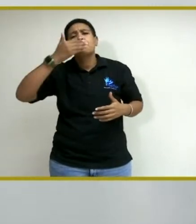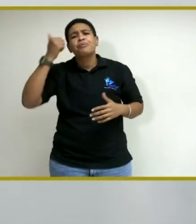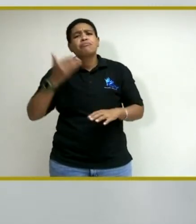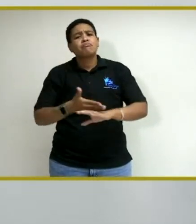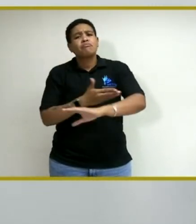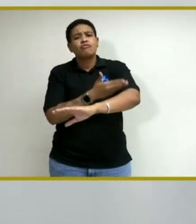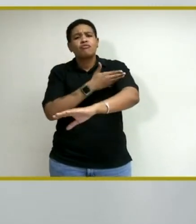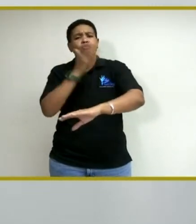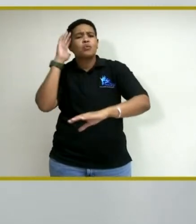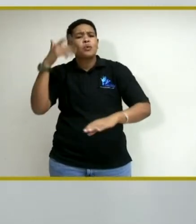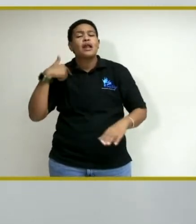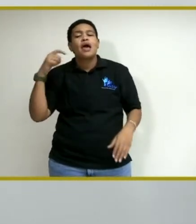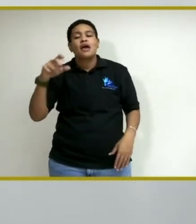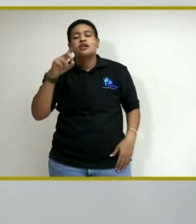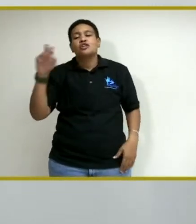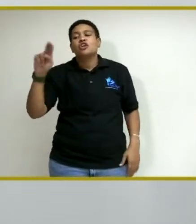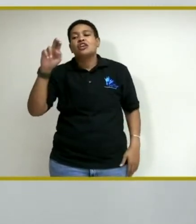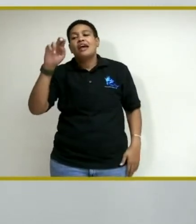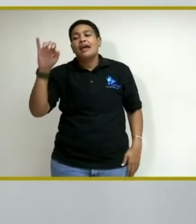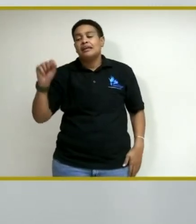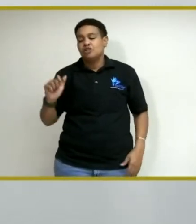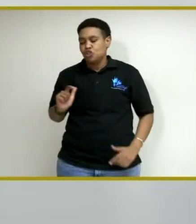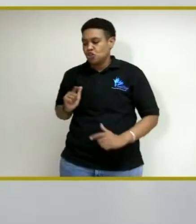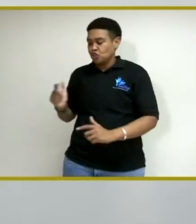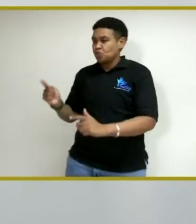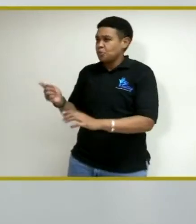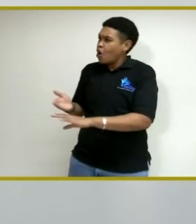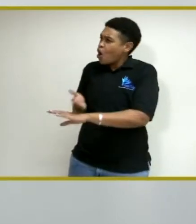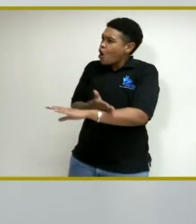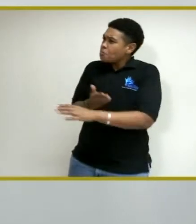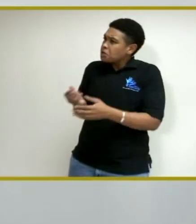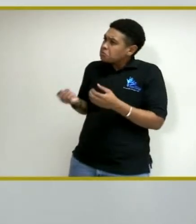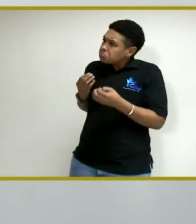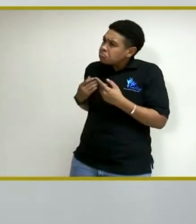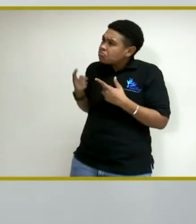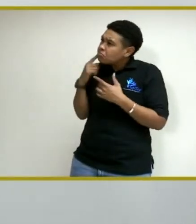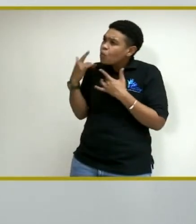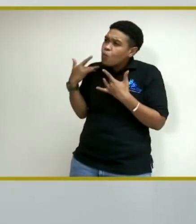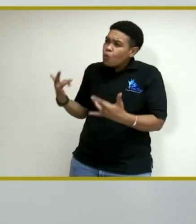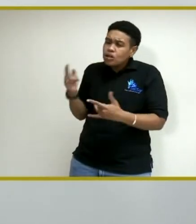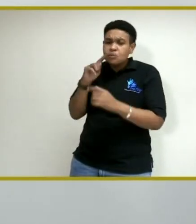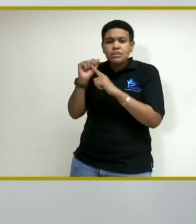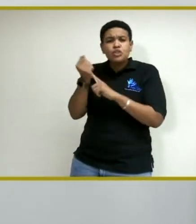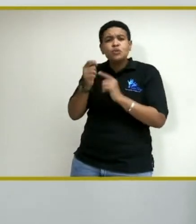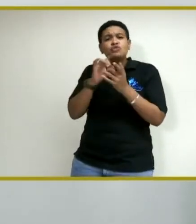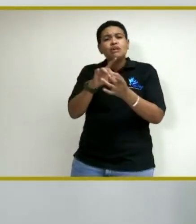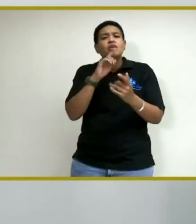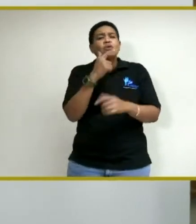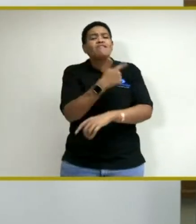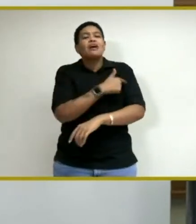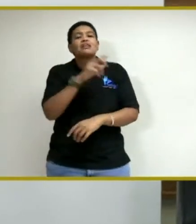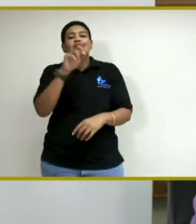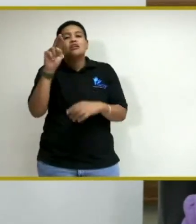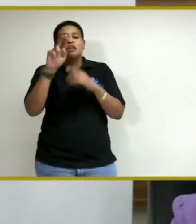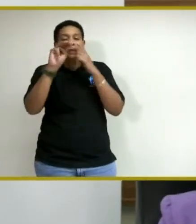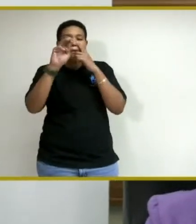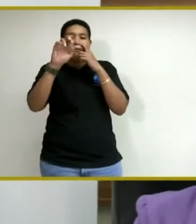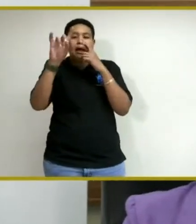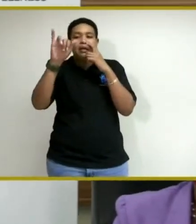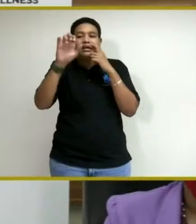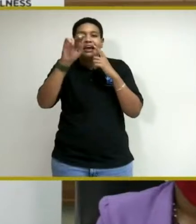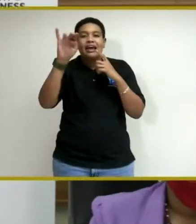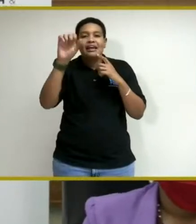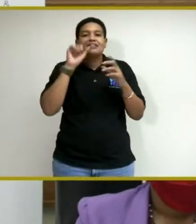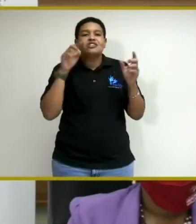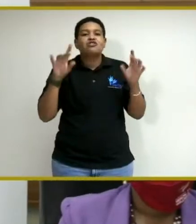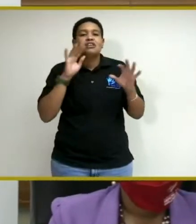ask Dr. Ennis now to just give an update on the situation as it relates to vaccines. Dr. Melody Ennis, Director of Family